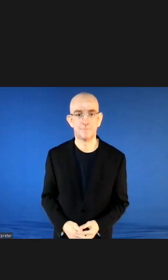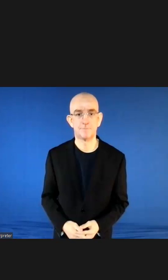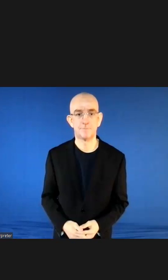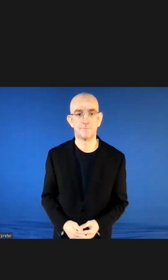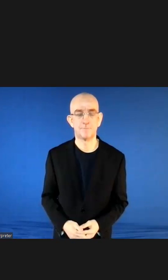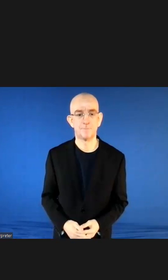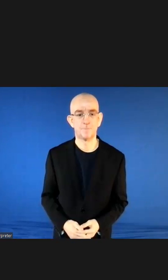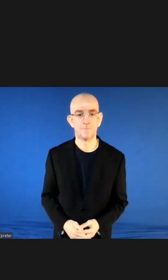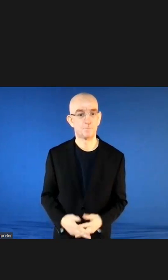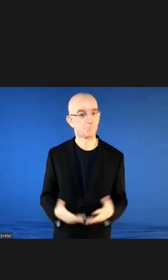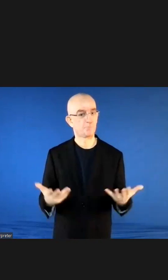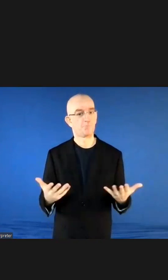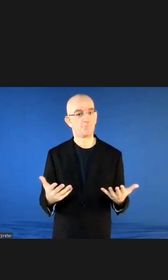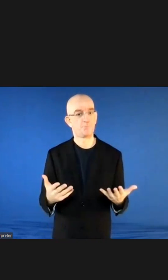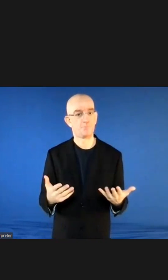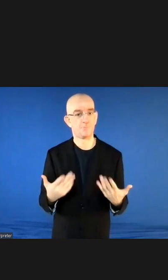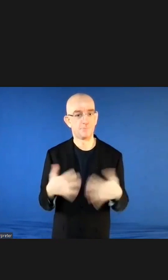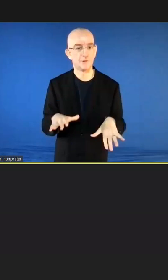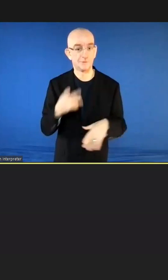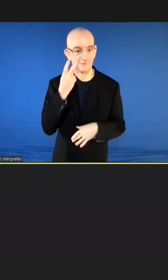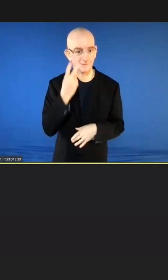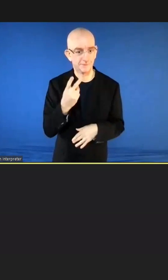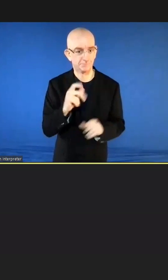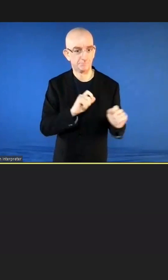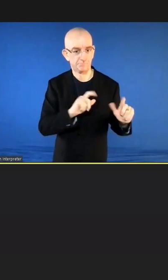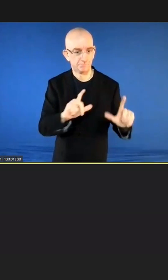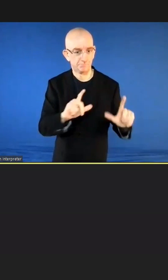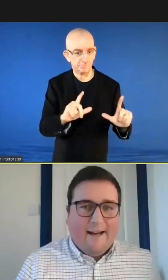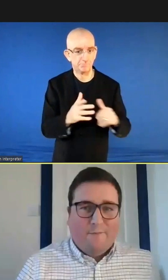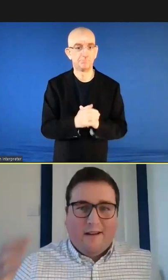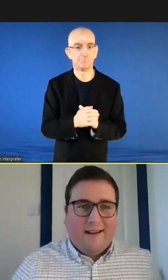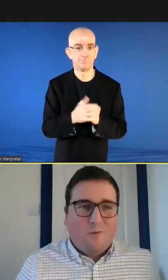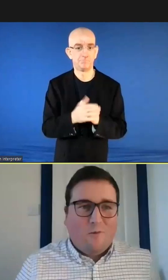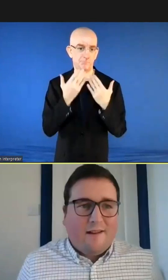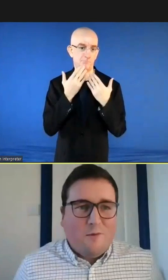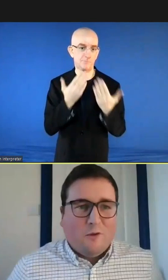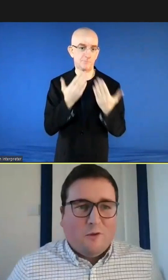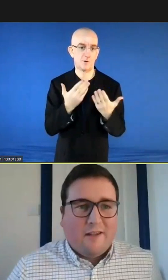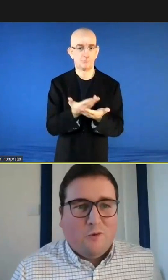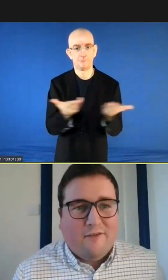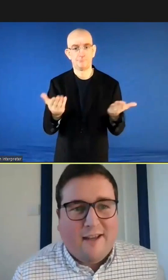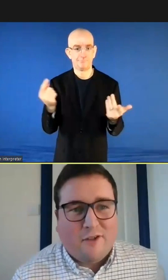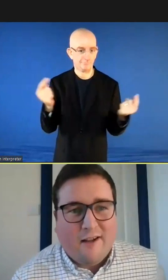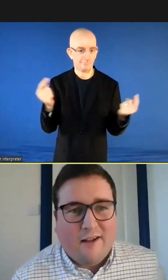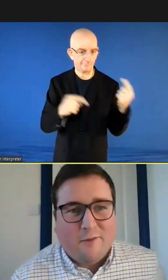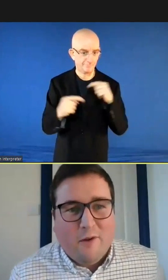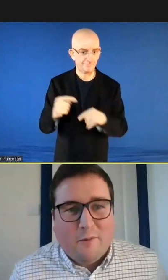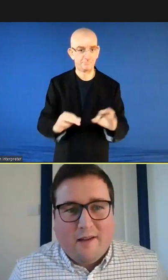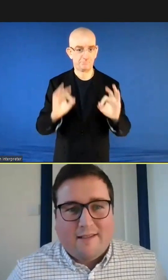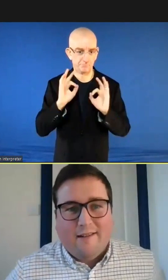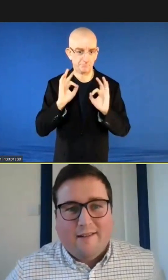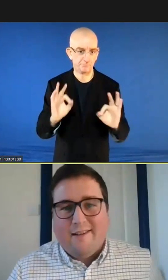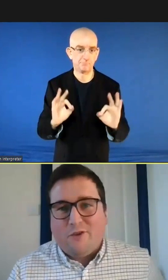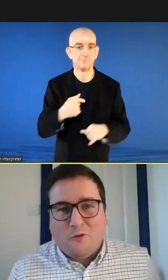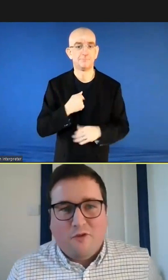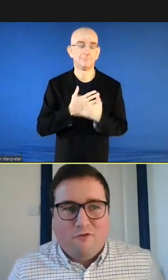Thank you all so much for being here today. And can I welcome you all to the launch of Deaf Child